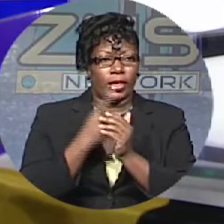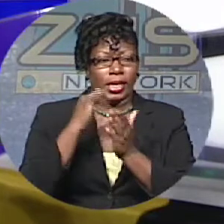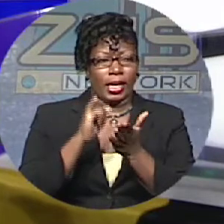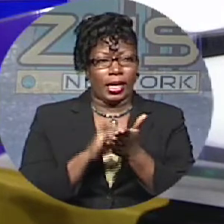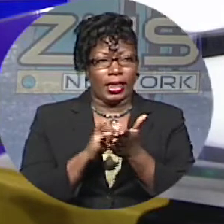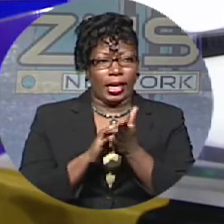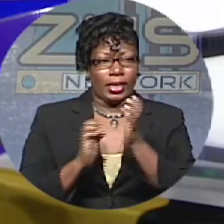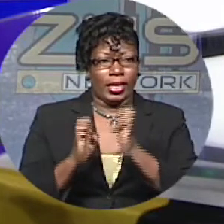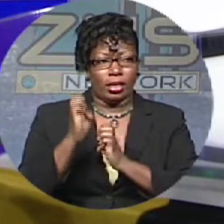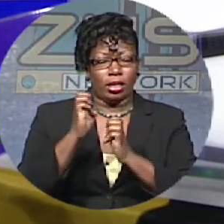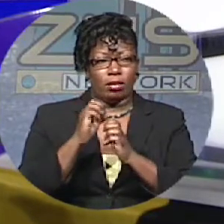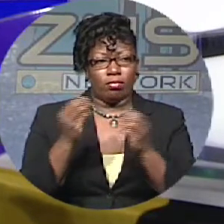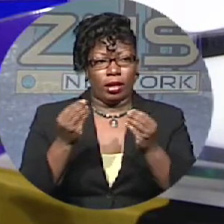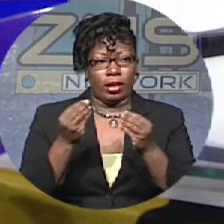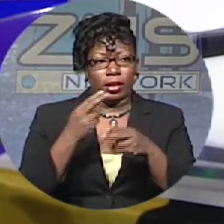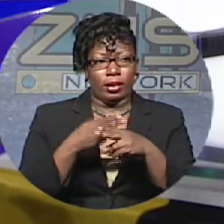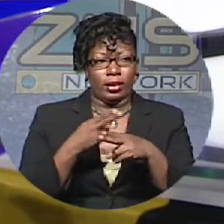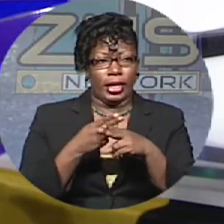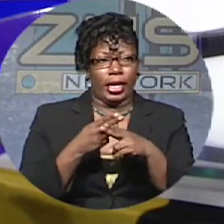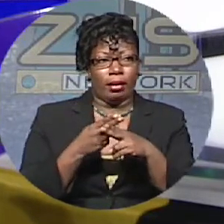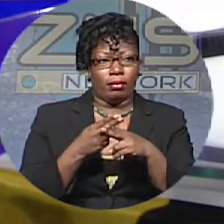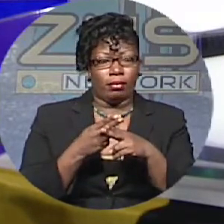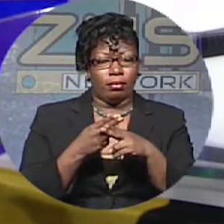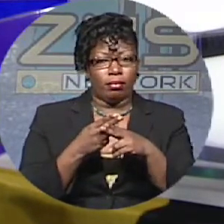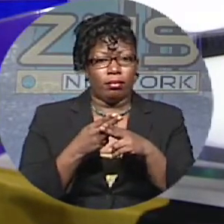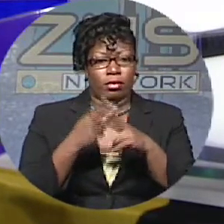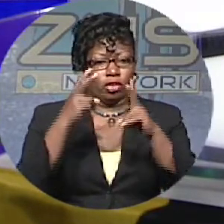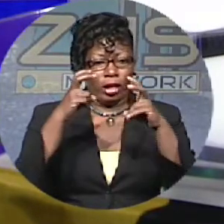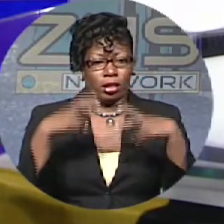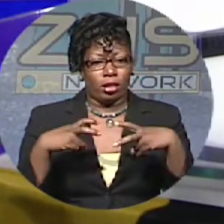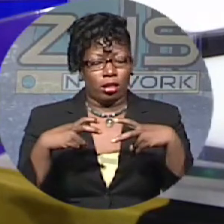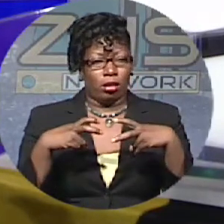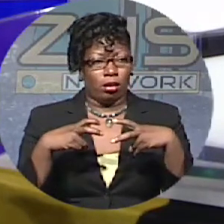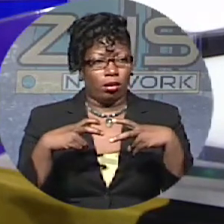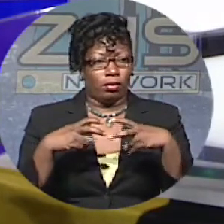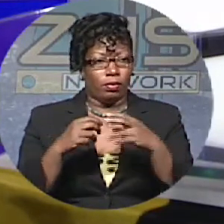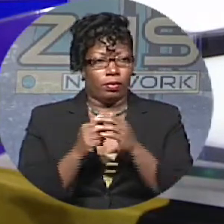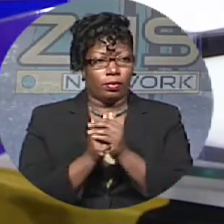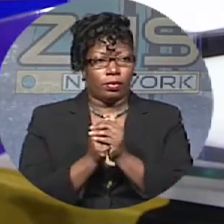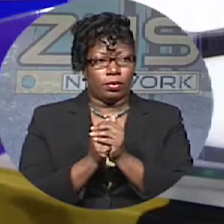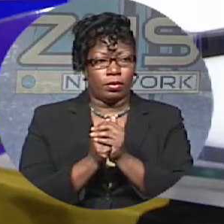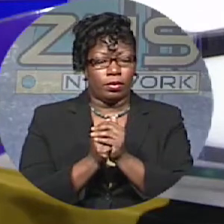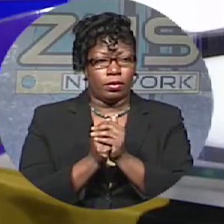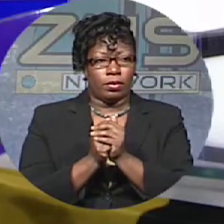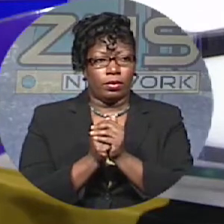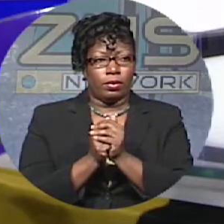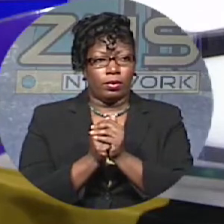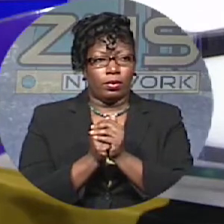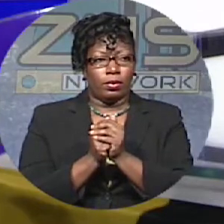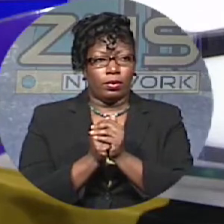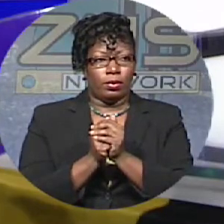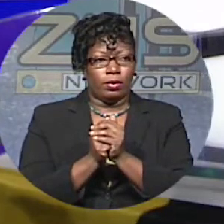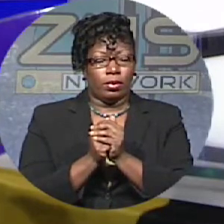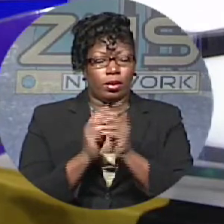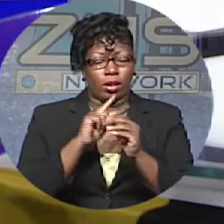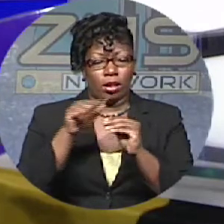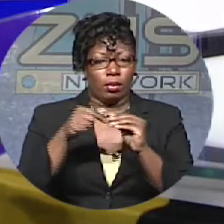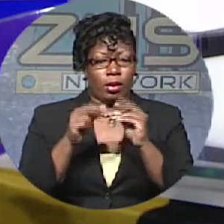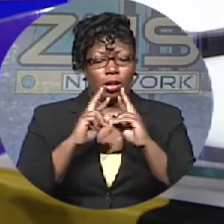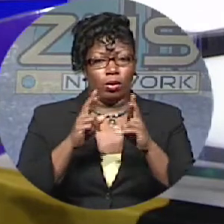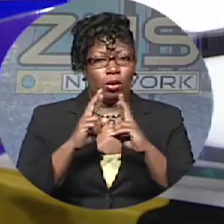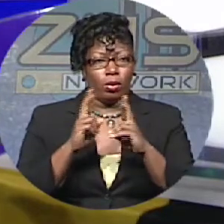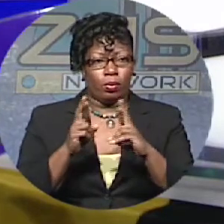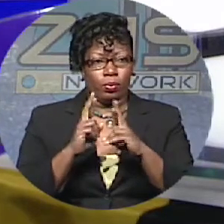name, examined peaks and valleys in those flood-stricken areas. He could not say, though, how soon that report would be released or when the government